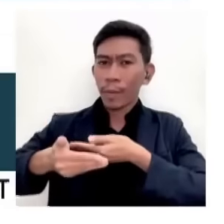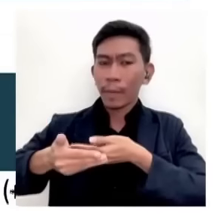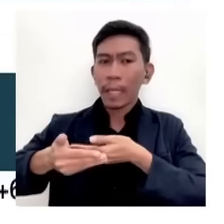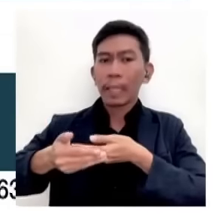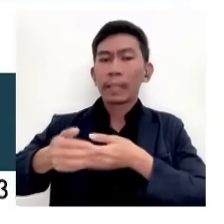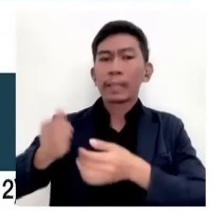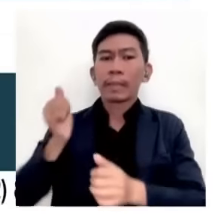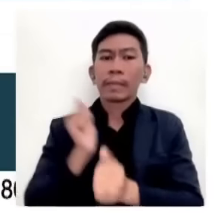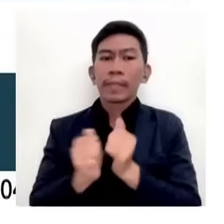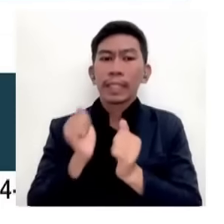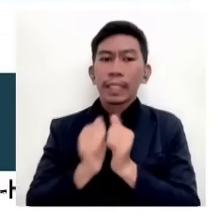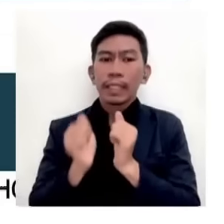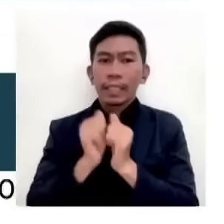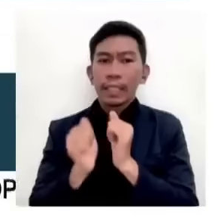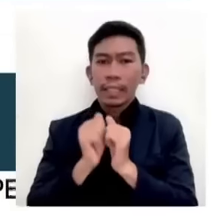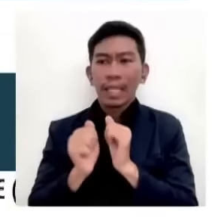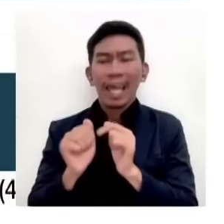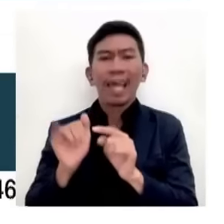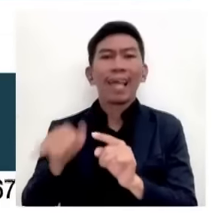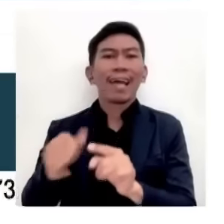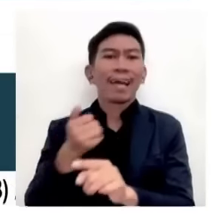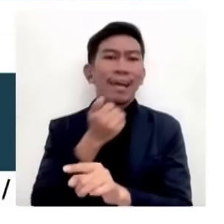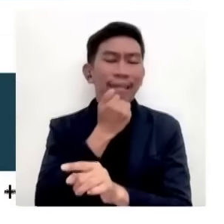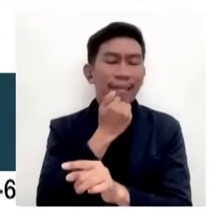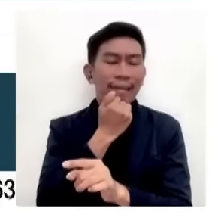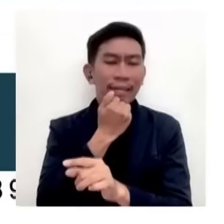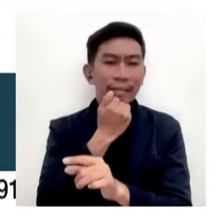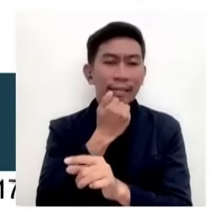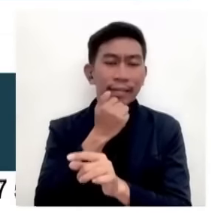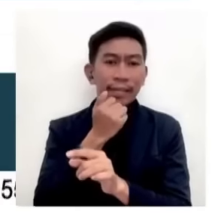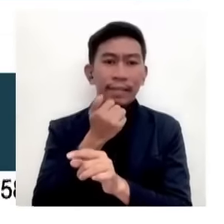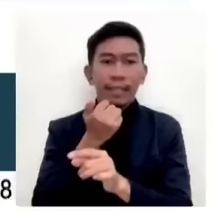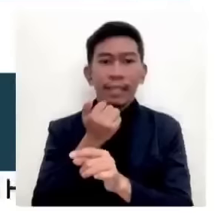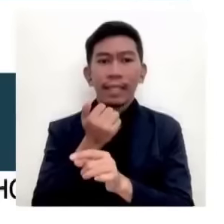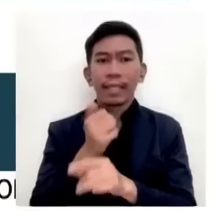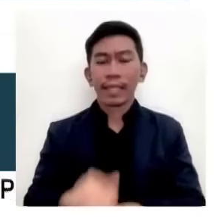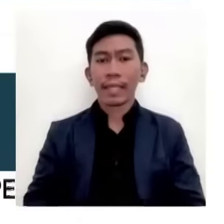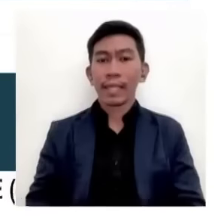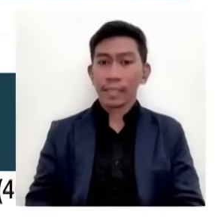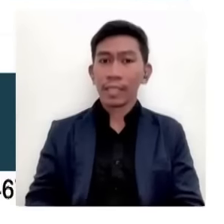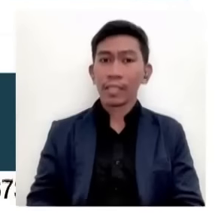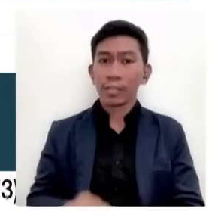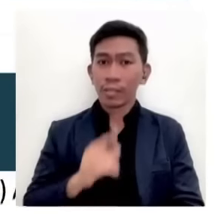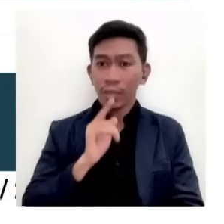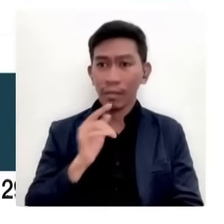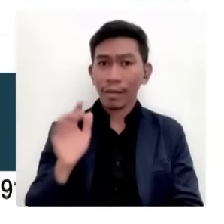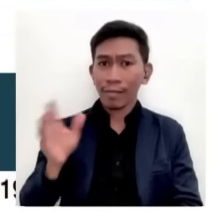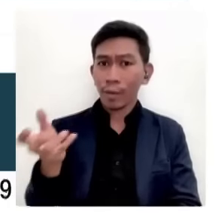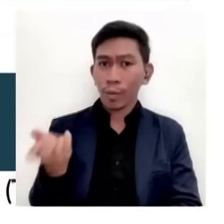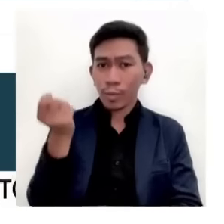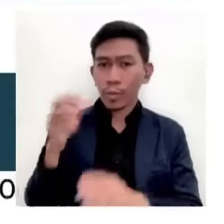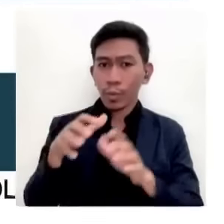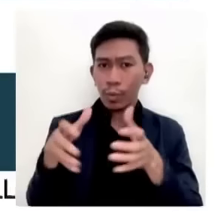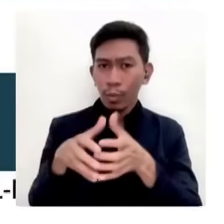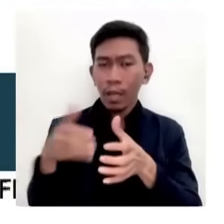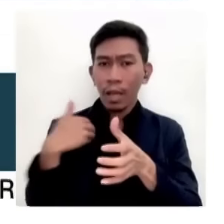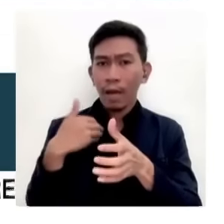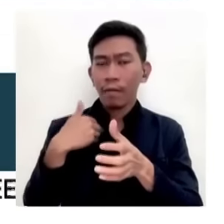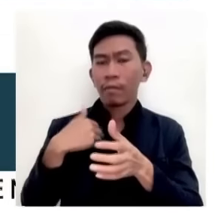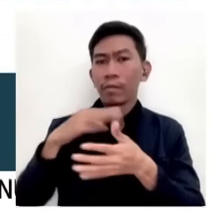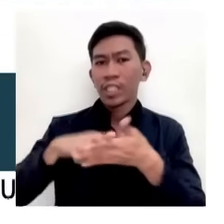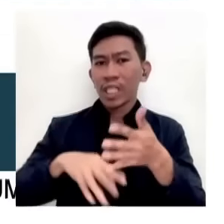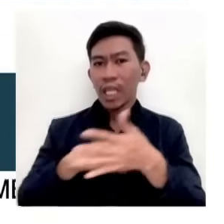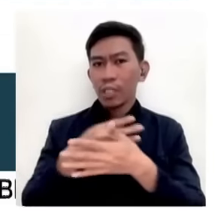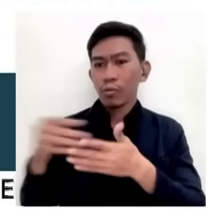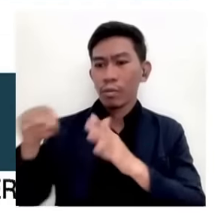from there on, it's already flawed. And Carmina, also on record, they already have a timeline, no? The conveners of PIRMA